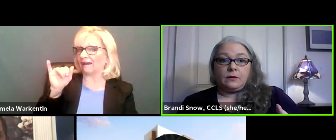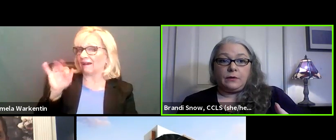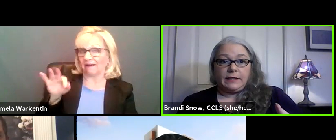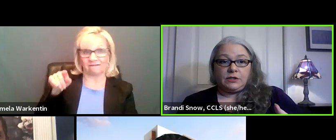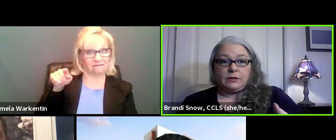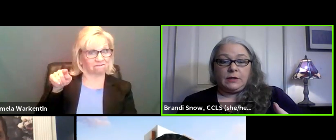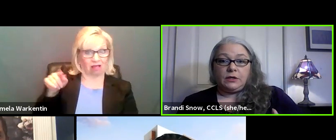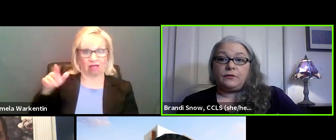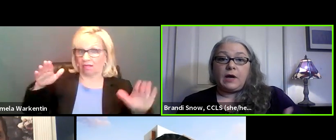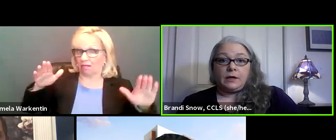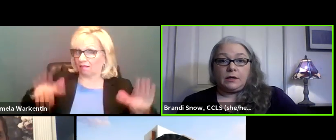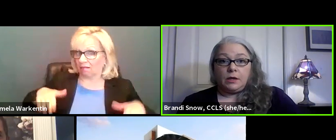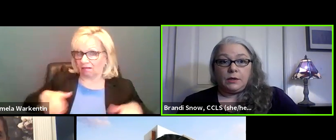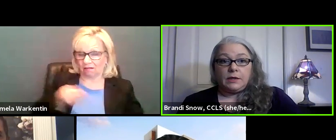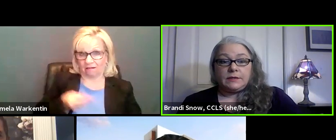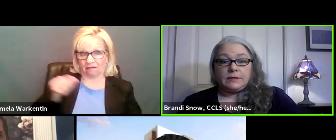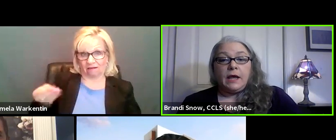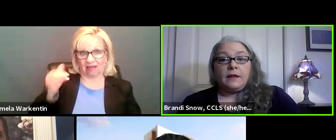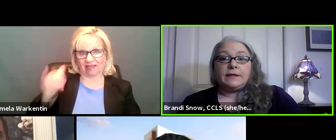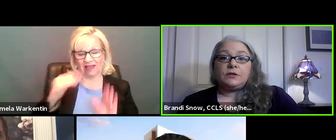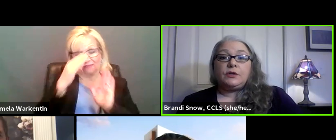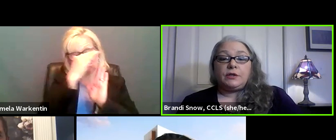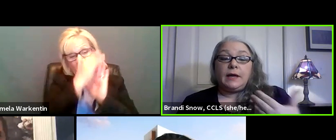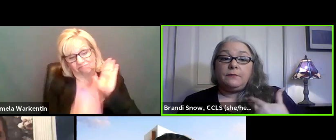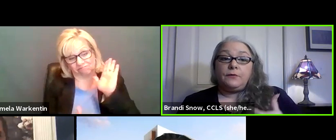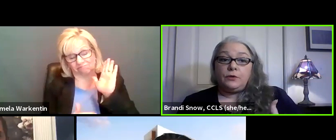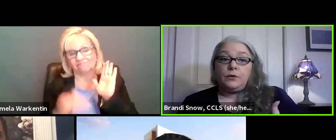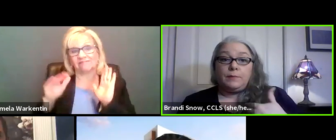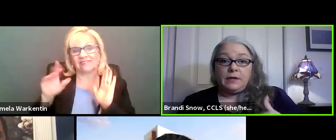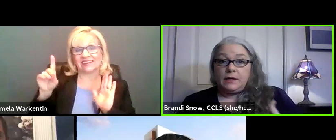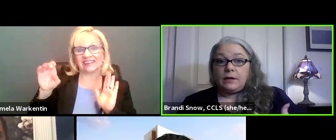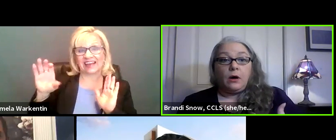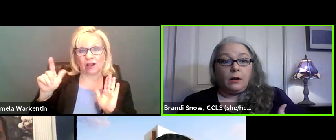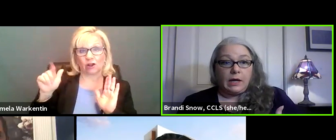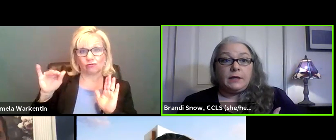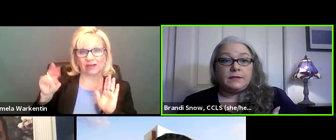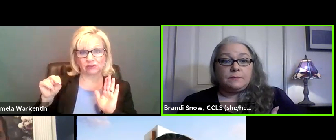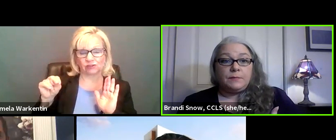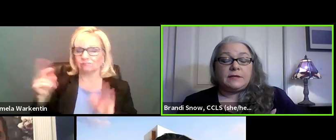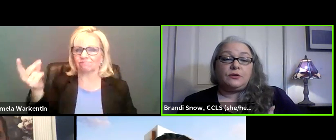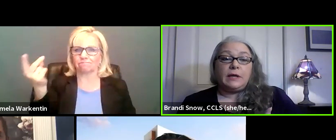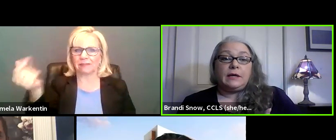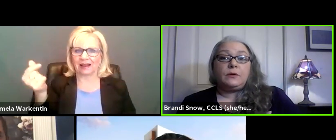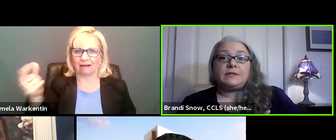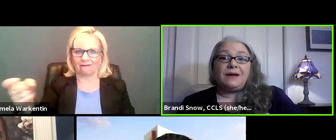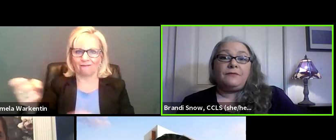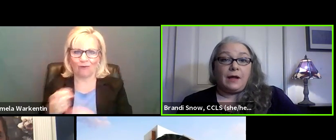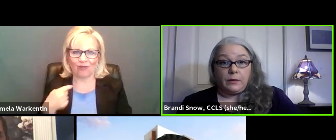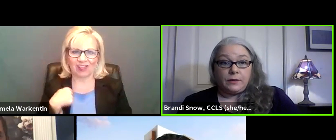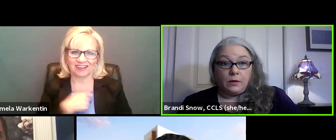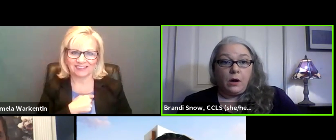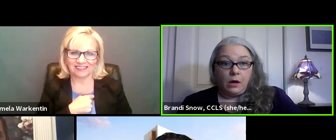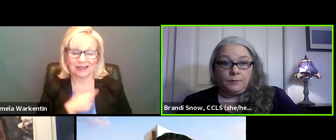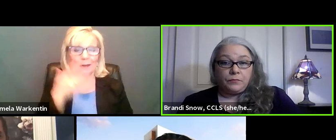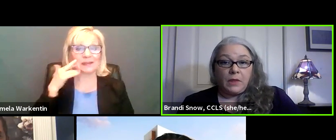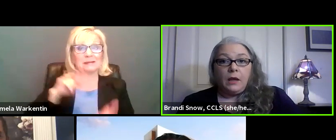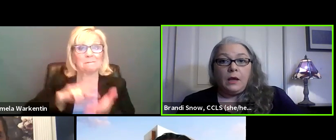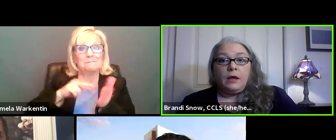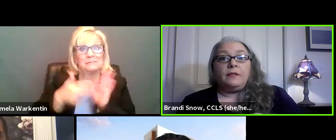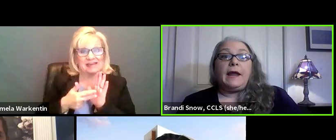that declaration and you've gotten a notice, that's a good time for you to immediately call us because your landlord's not following the